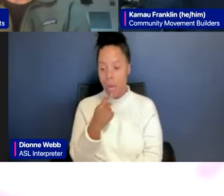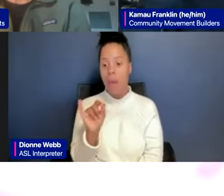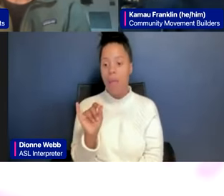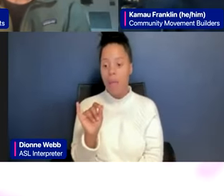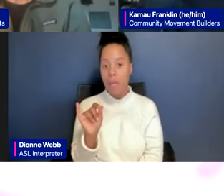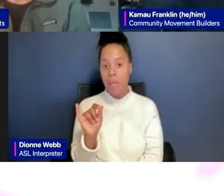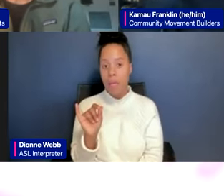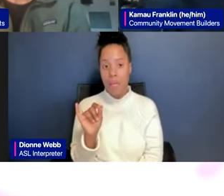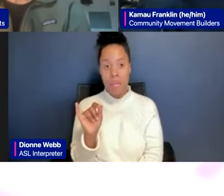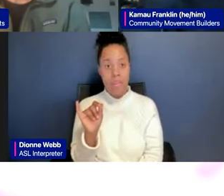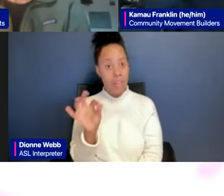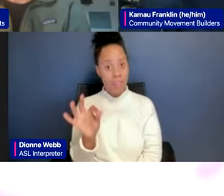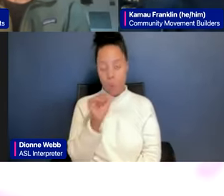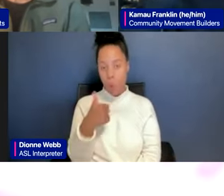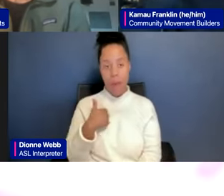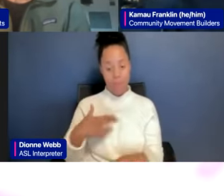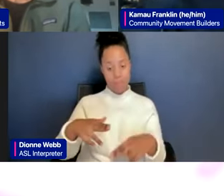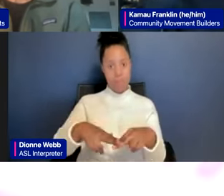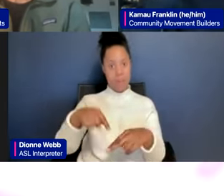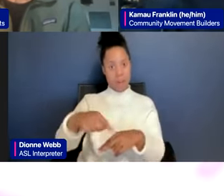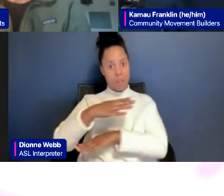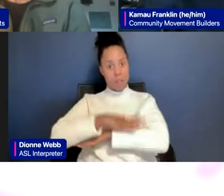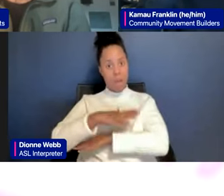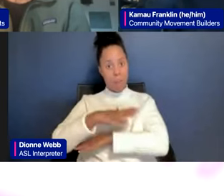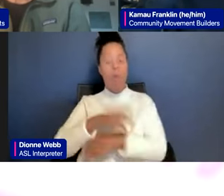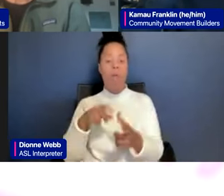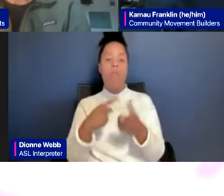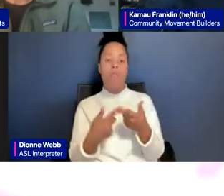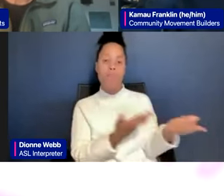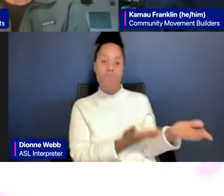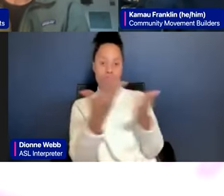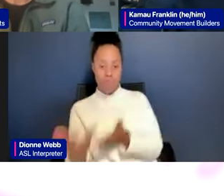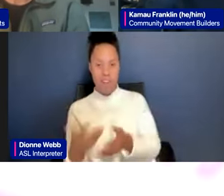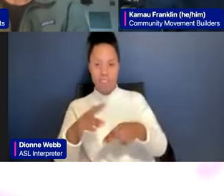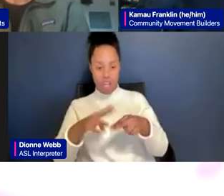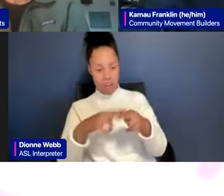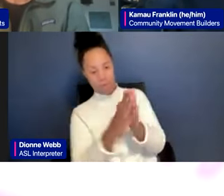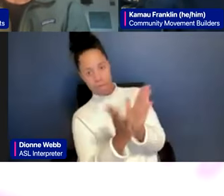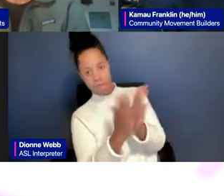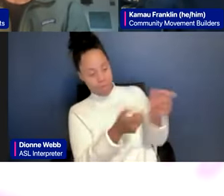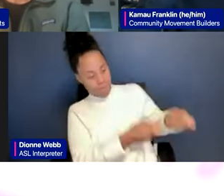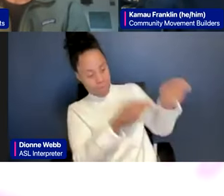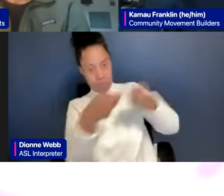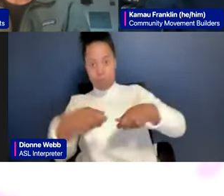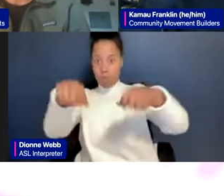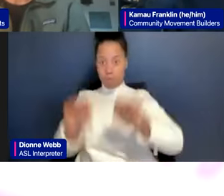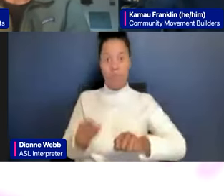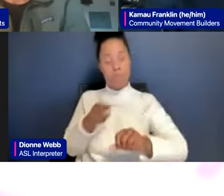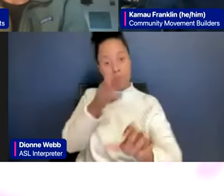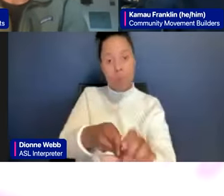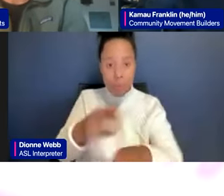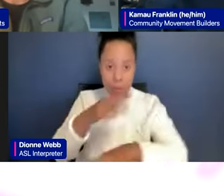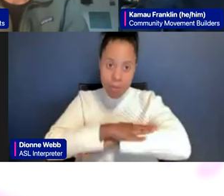if you don't have a seat at the table, then bring a folding chair. And so